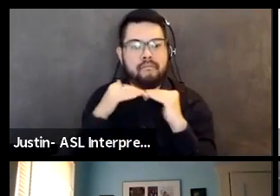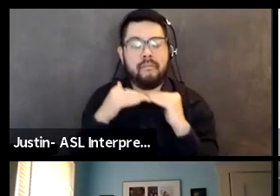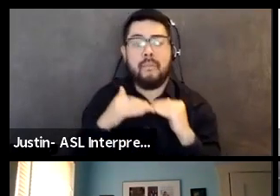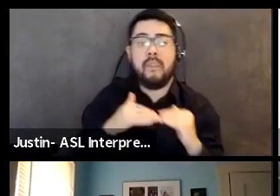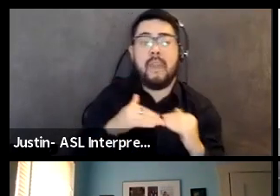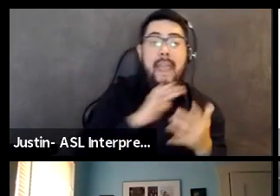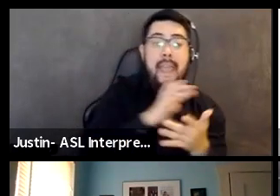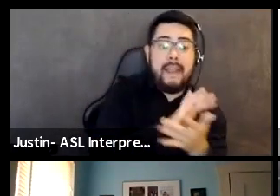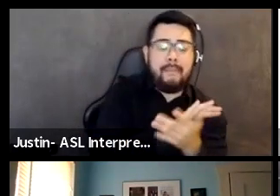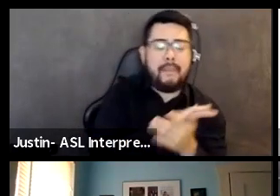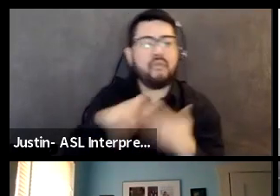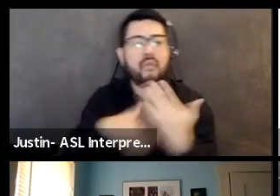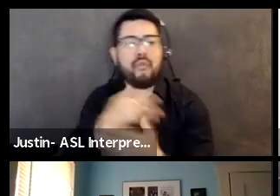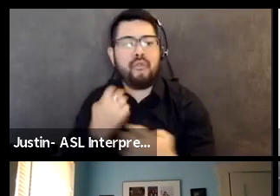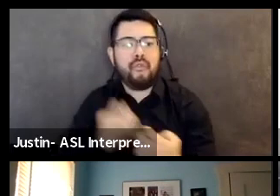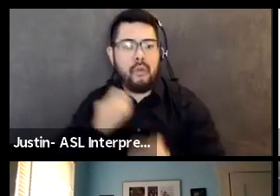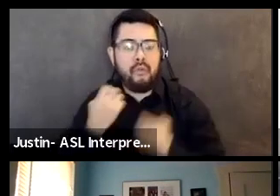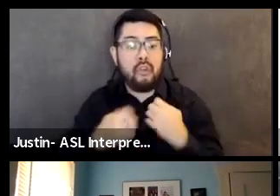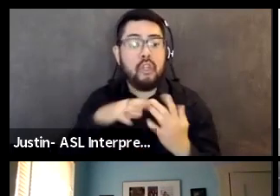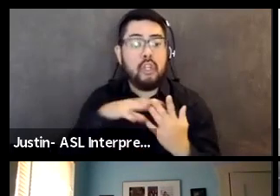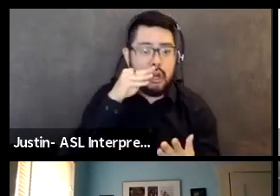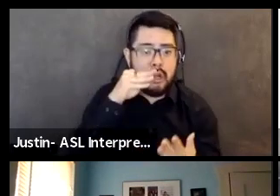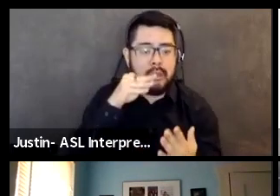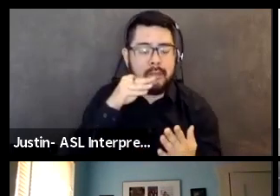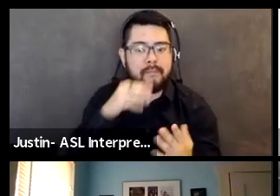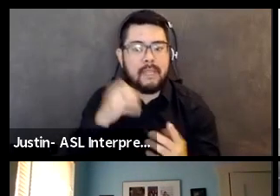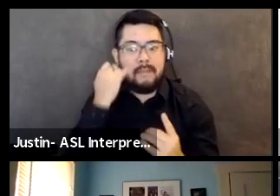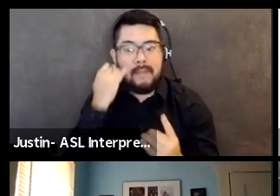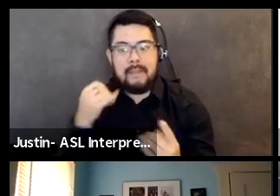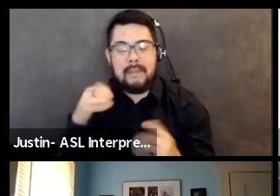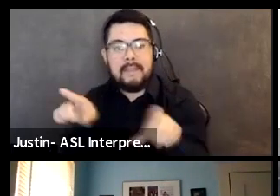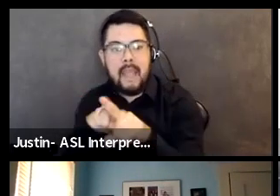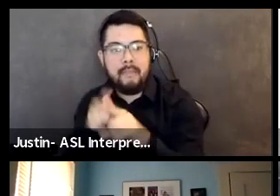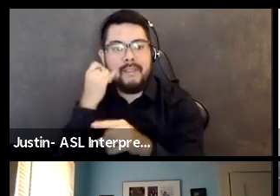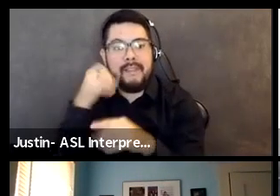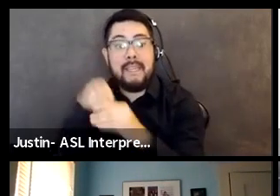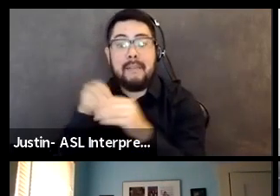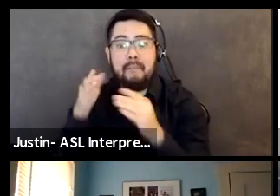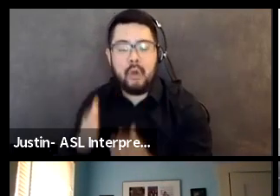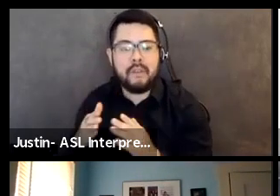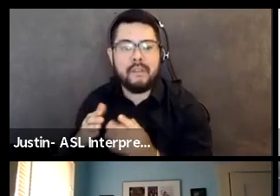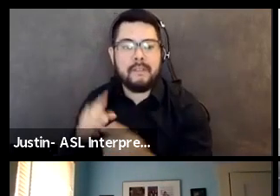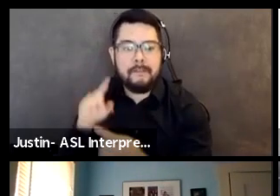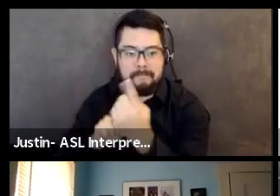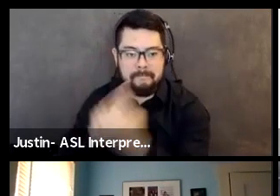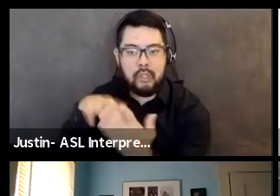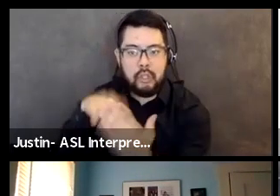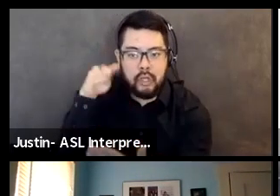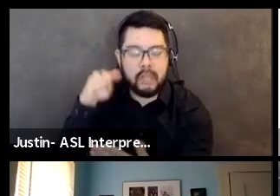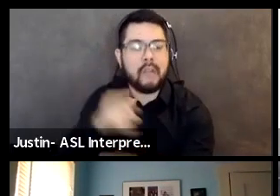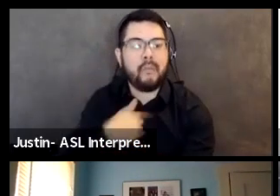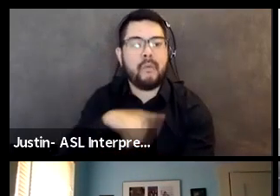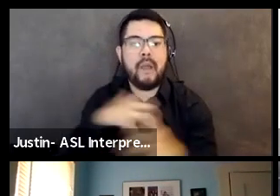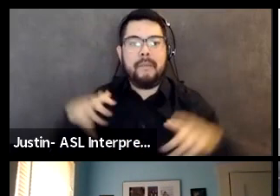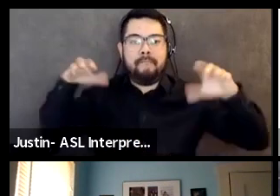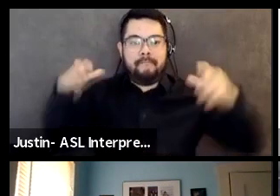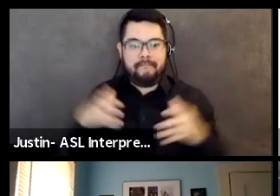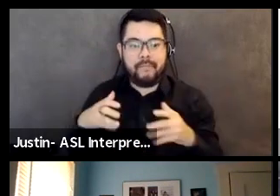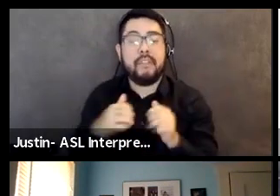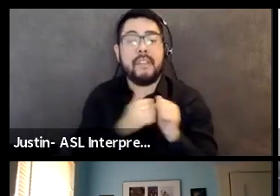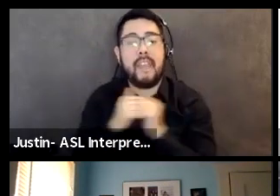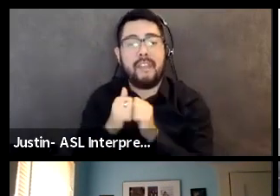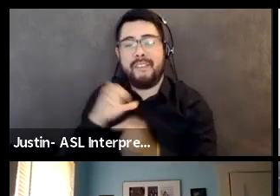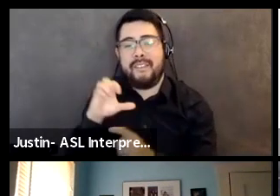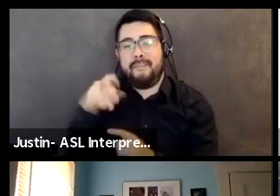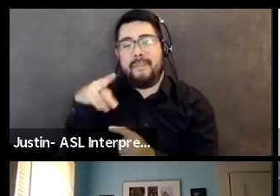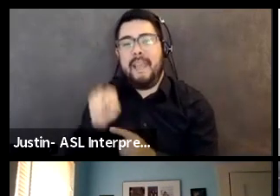home as they would in the classroom and we will accomplish this by working together as one cps team mr president